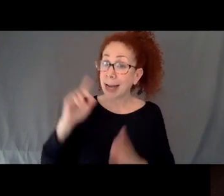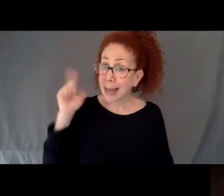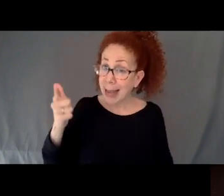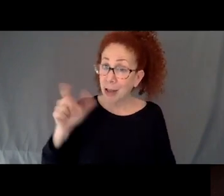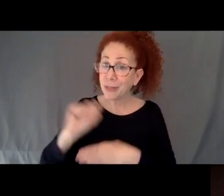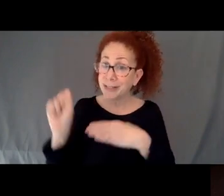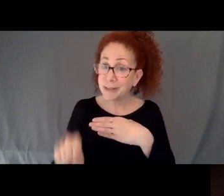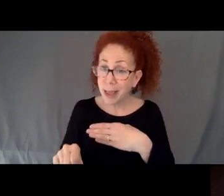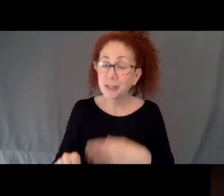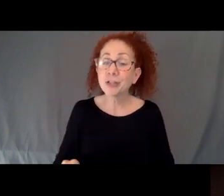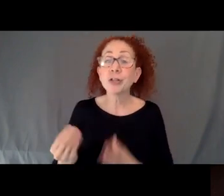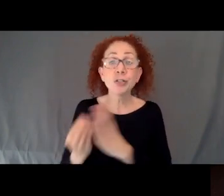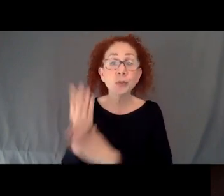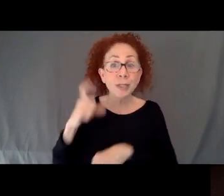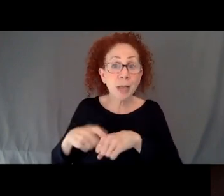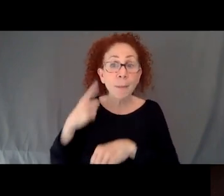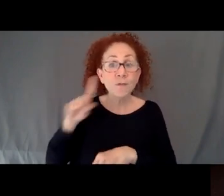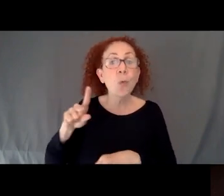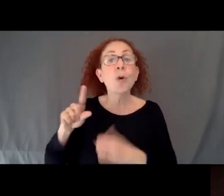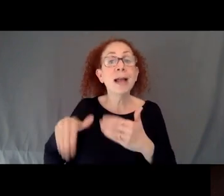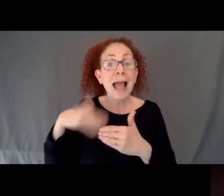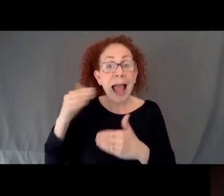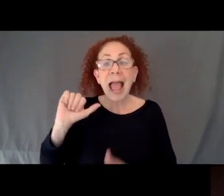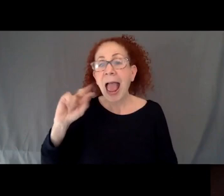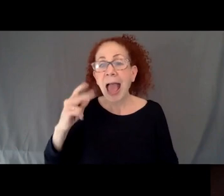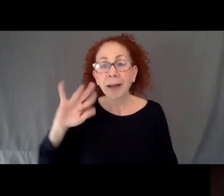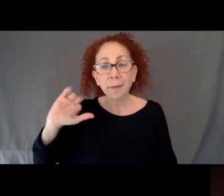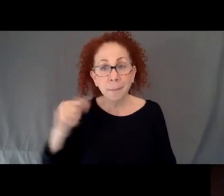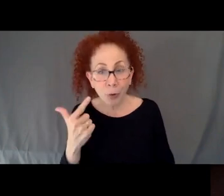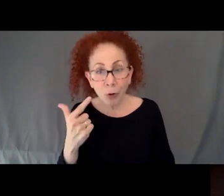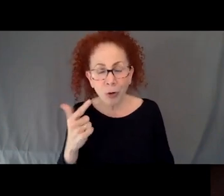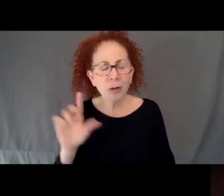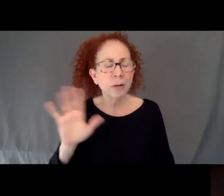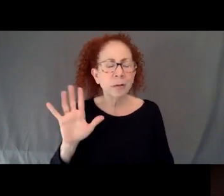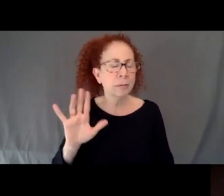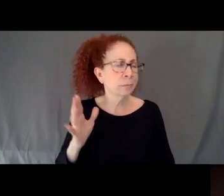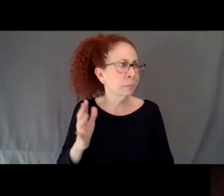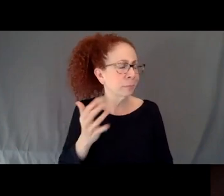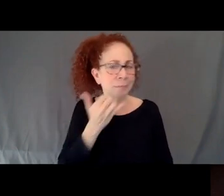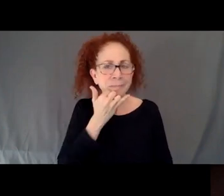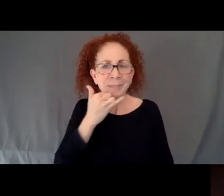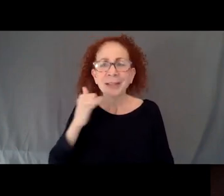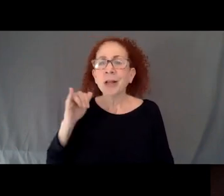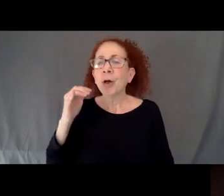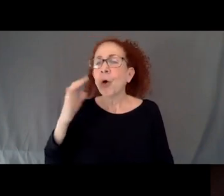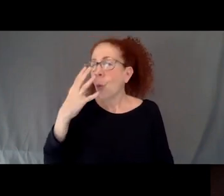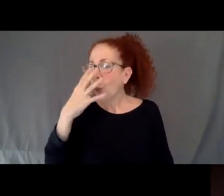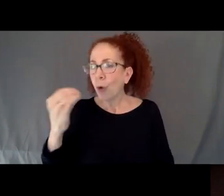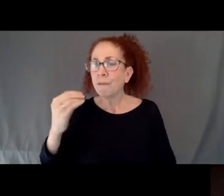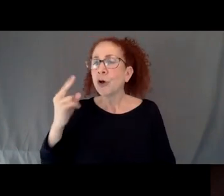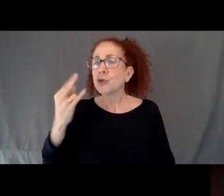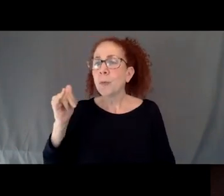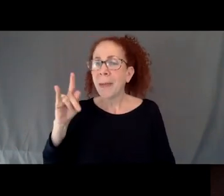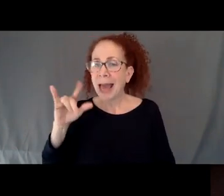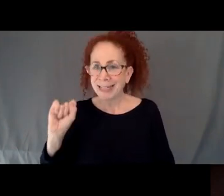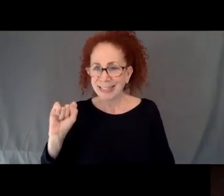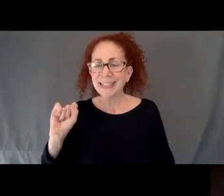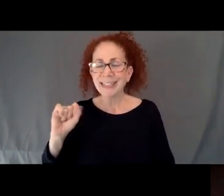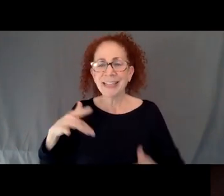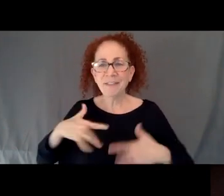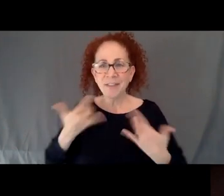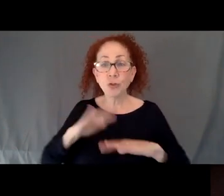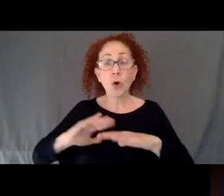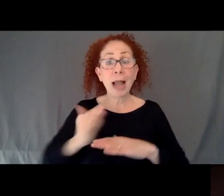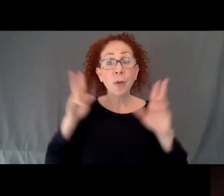the semester in the spring for the other Annenberg and Annenberg, the World Humanity Center events on